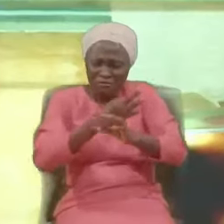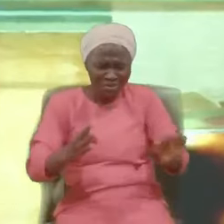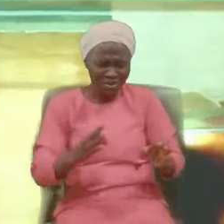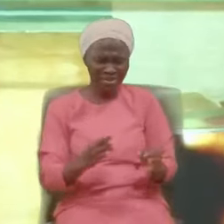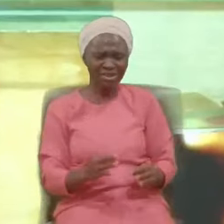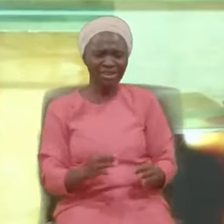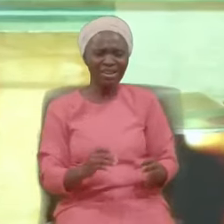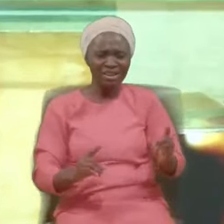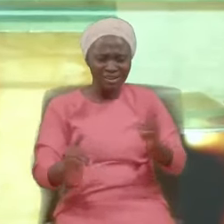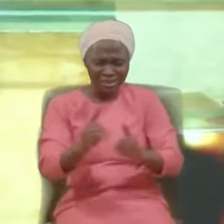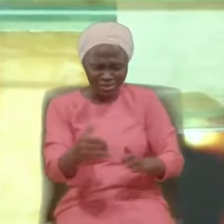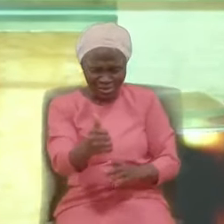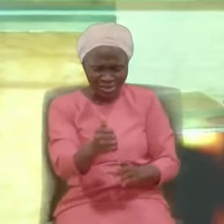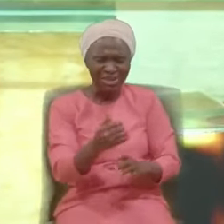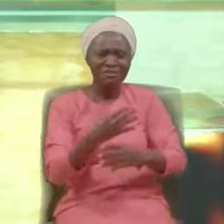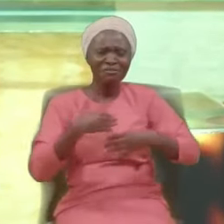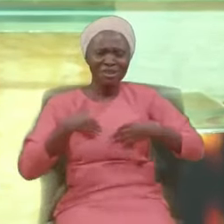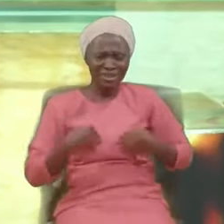Healed.